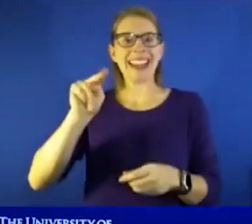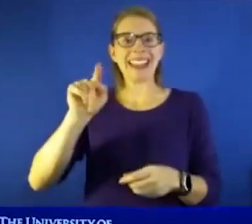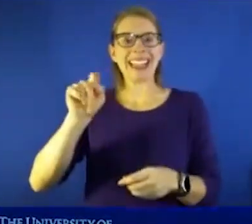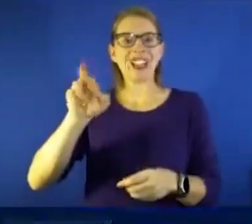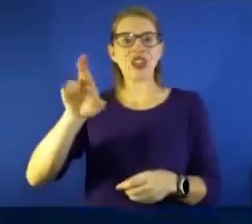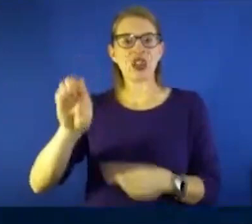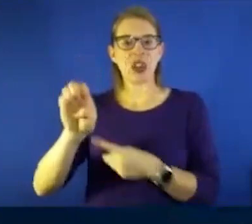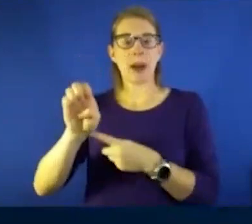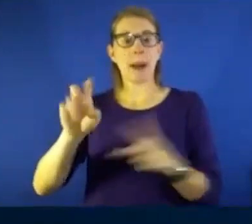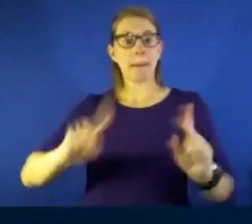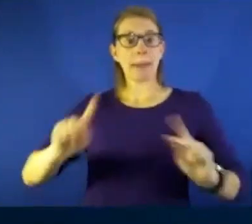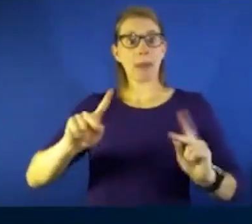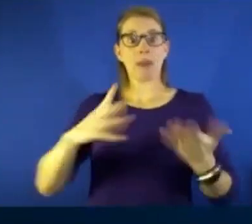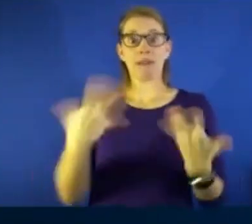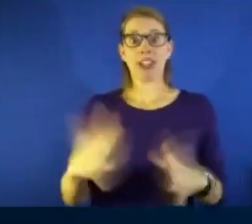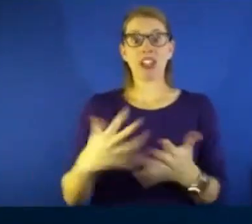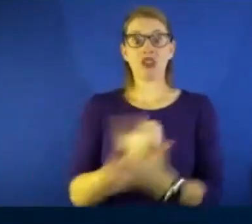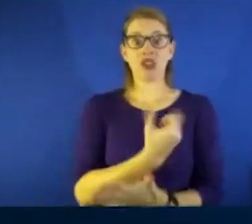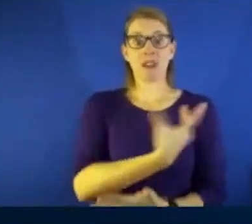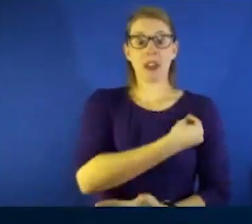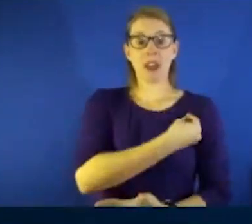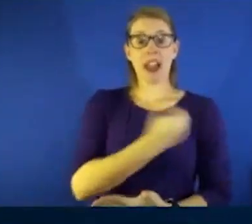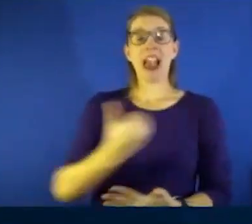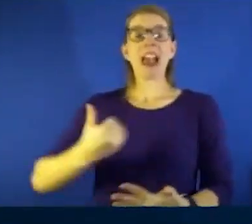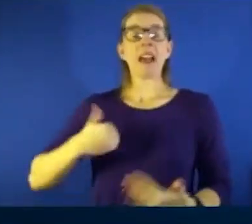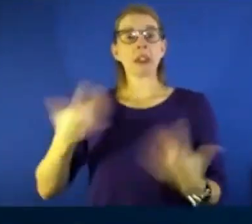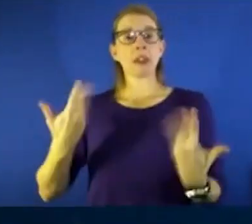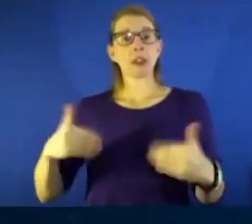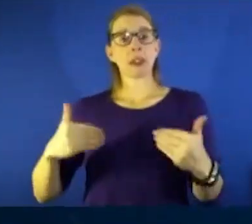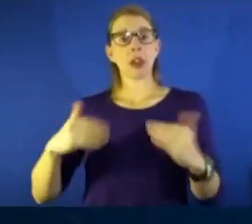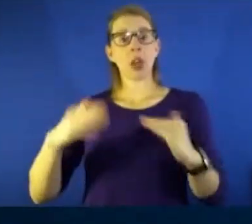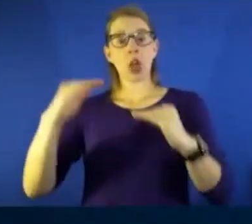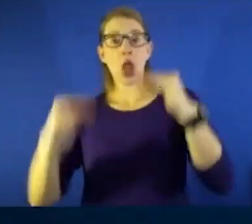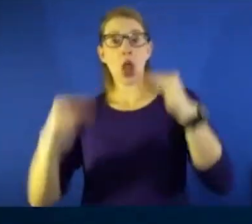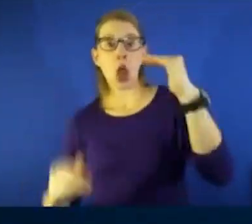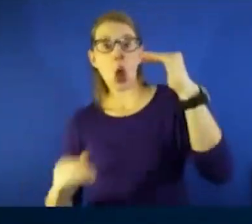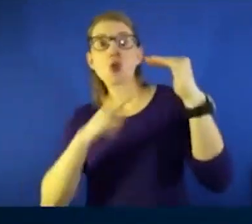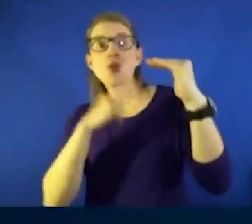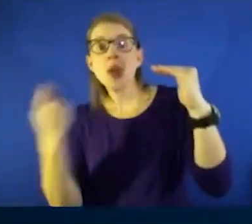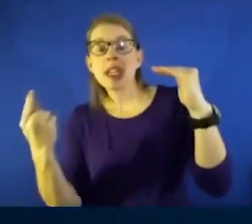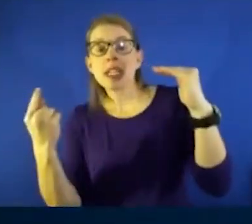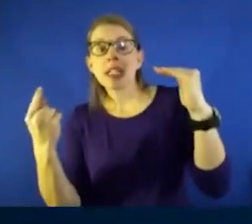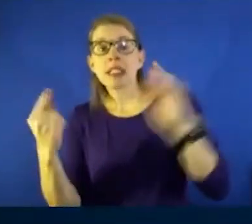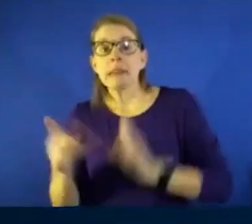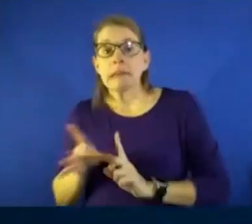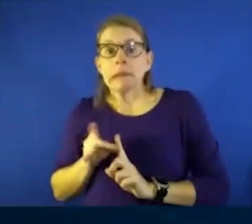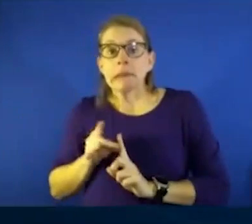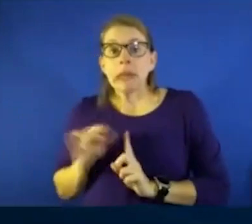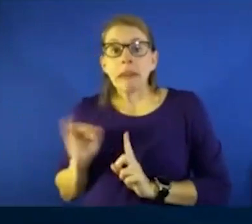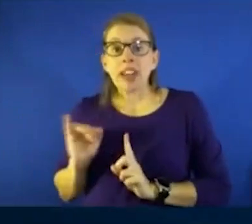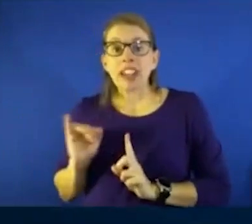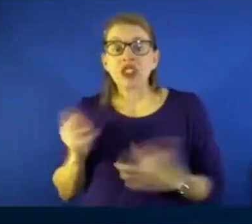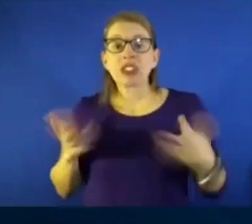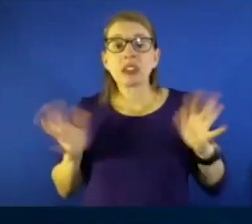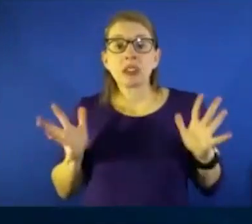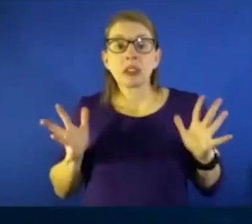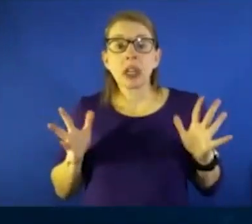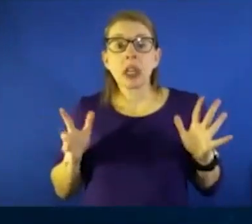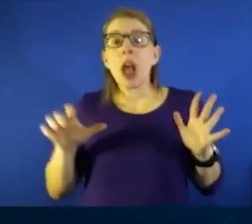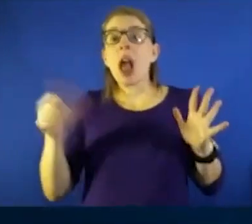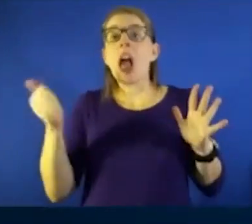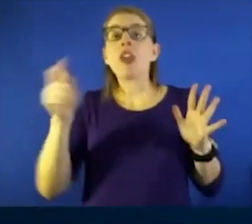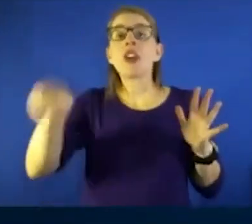are vaccinated have a substantially lower risk of getting even an infection Yes. when those other